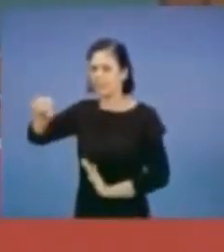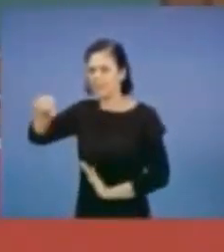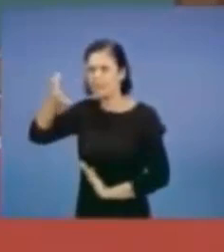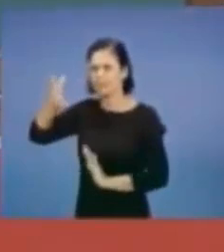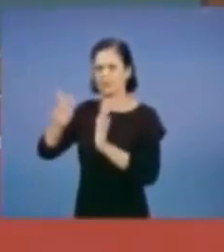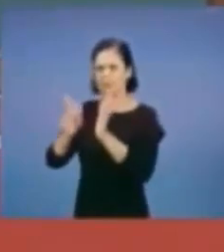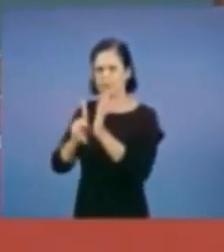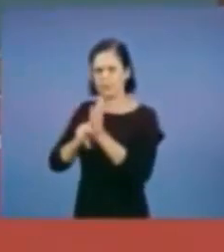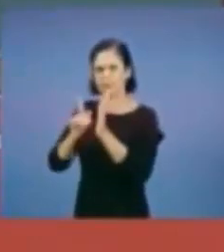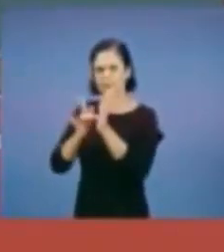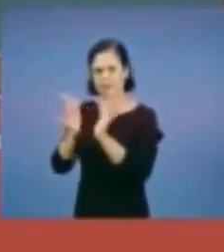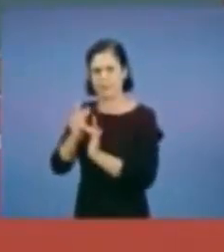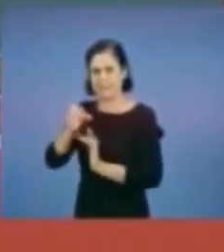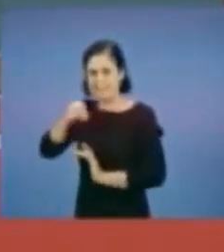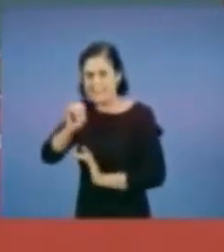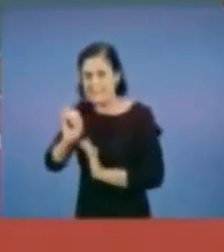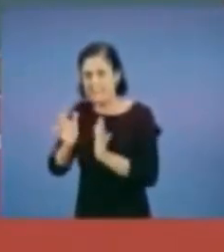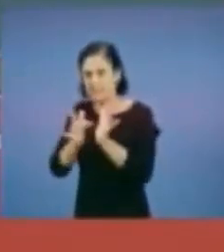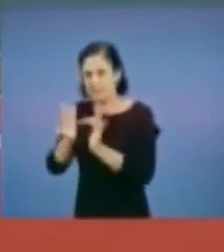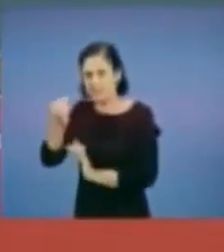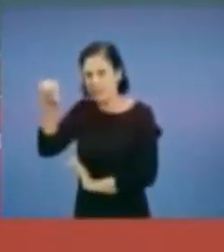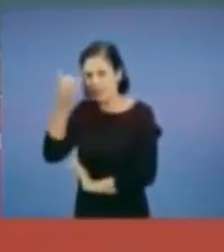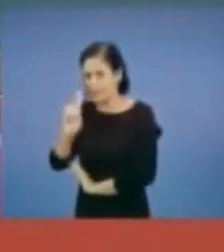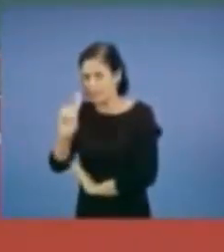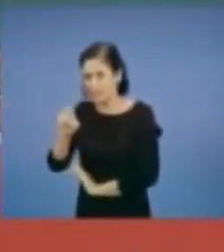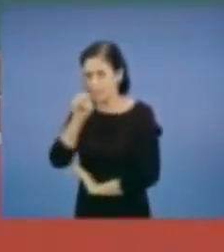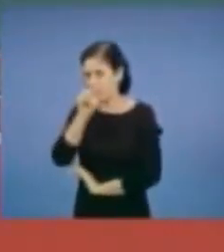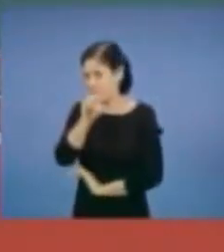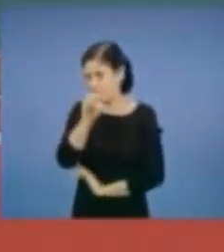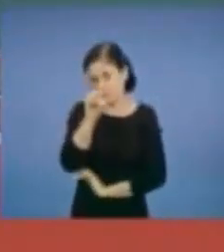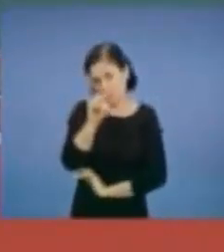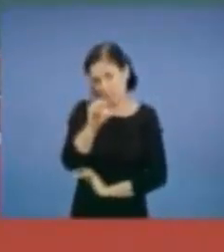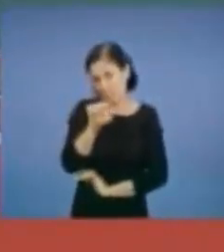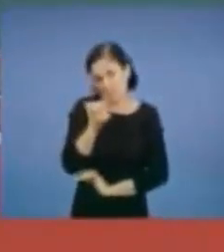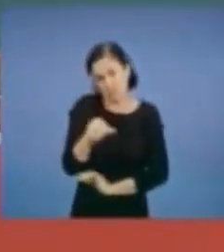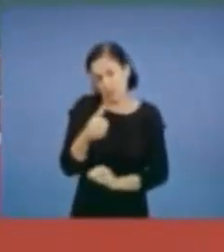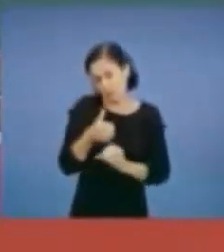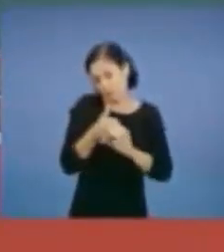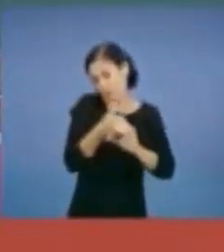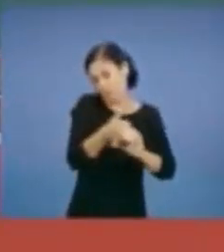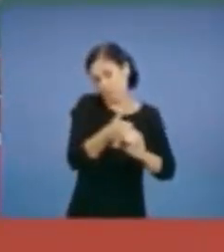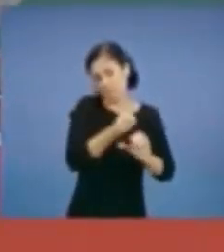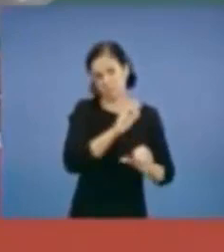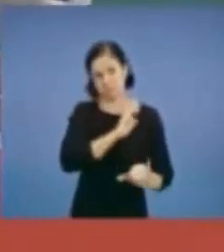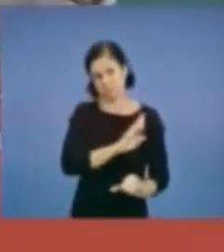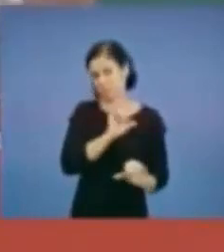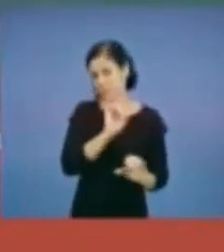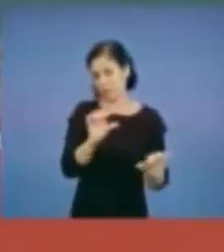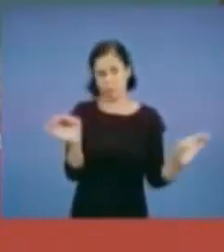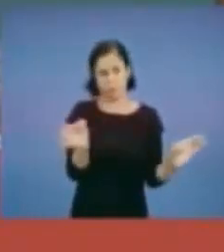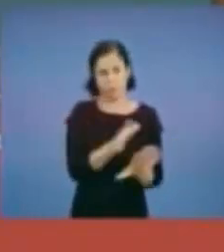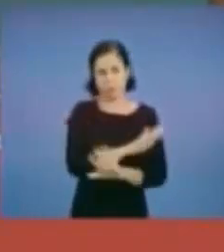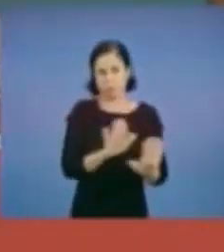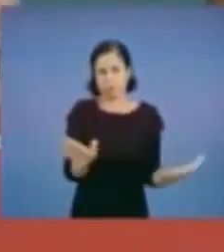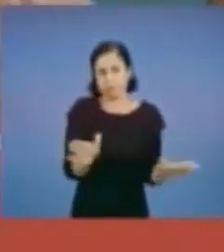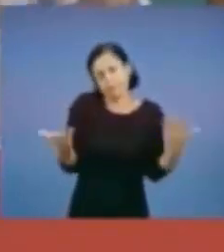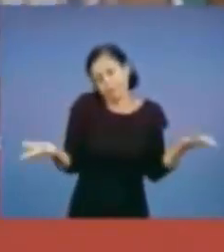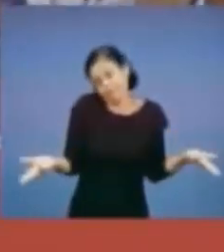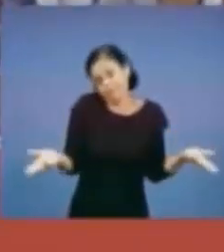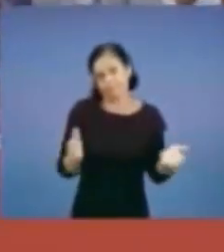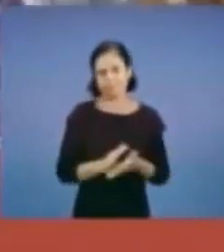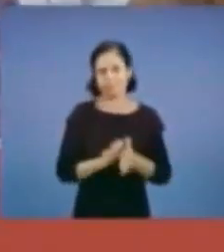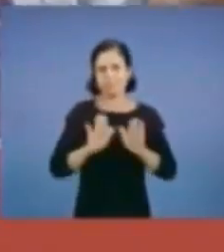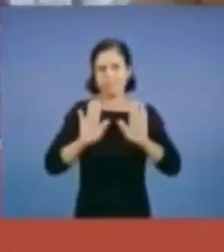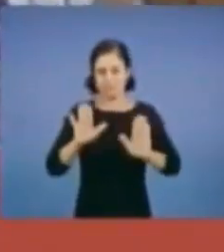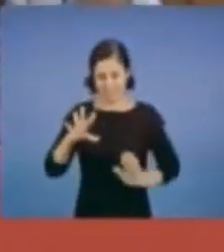Jesus. If Jesus has not revealed himself, you are just a Christian, religious, and that's it.